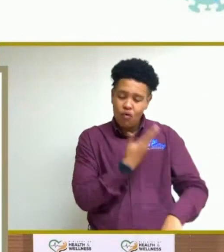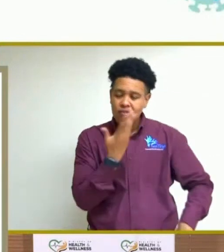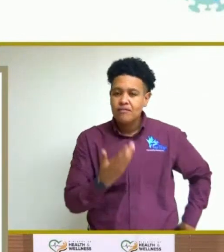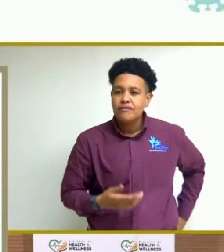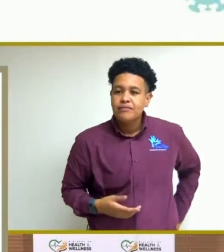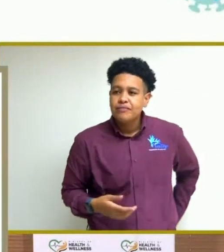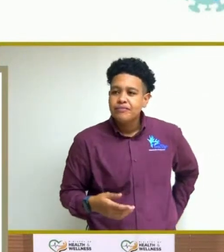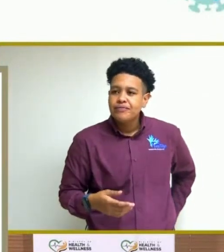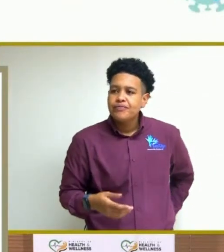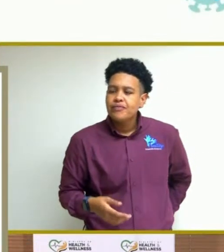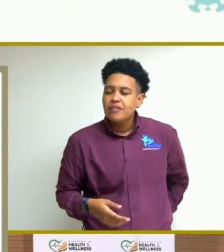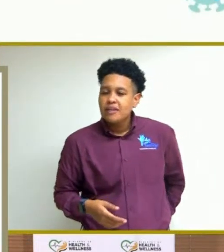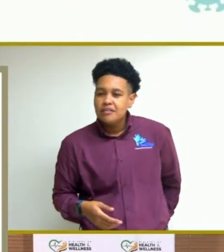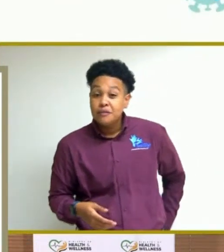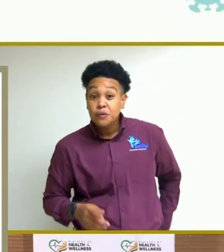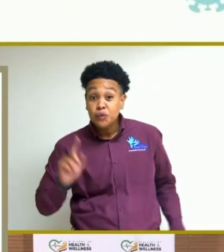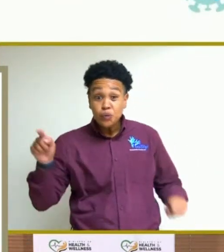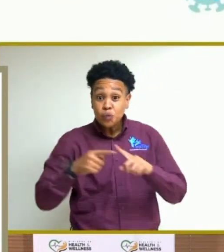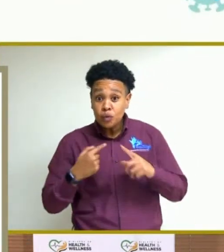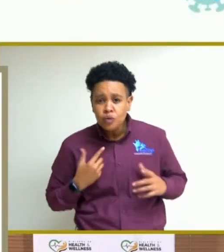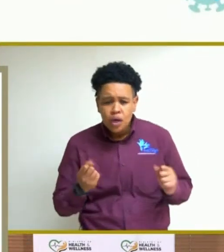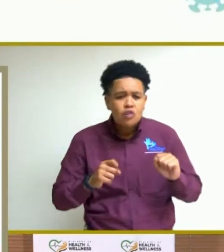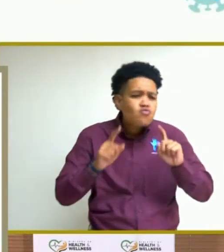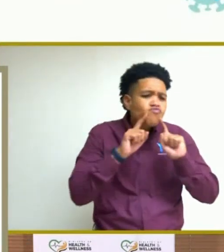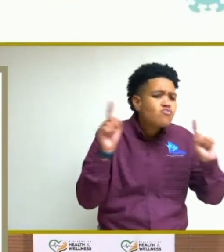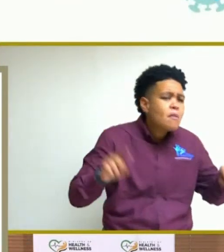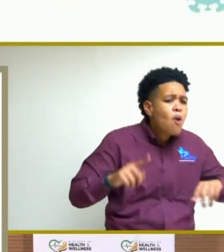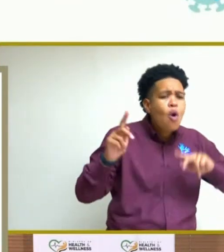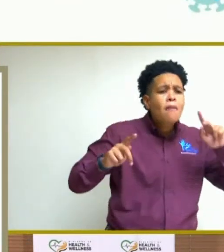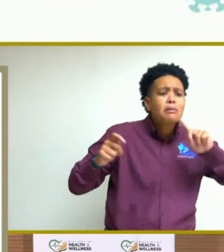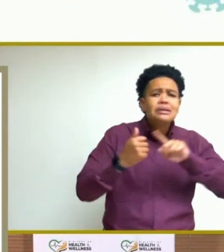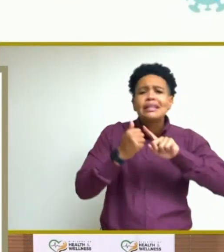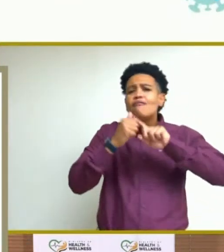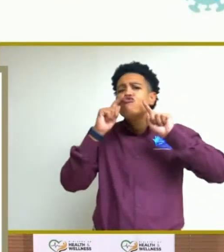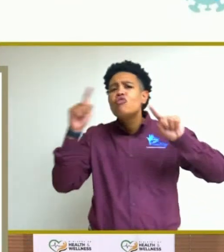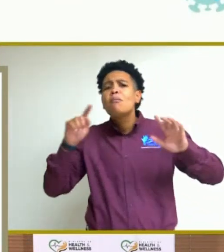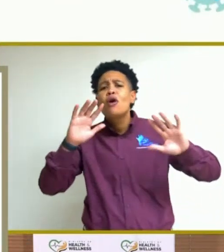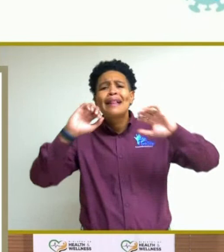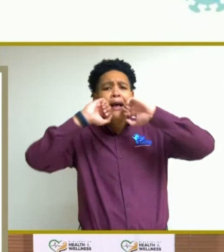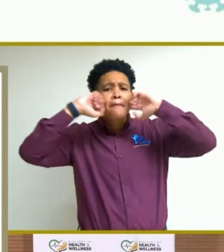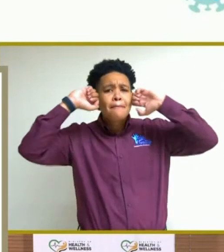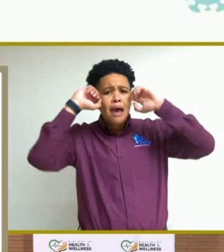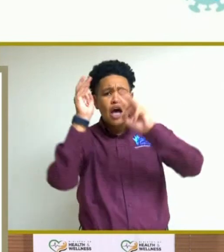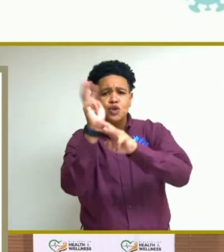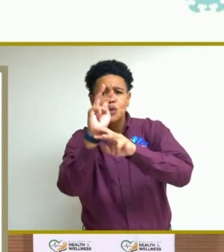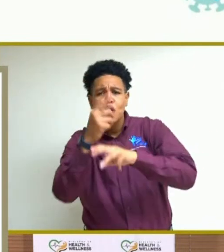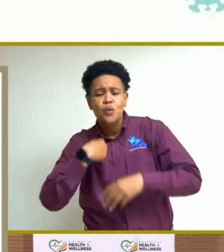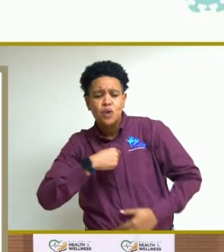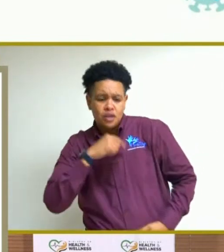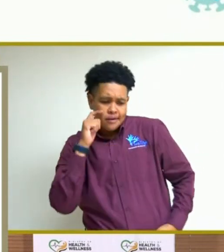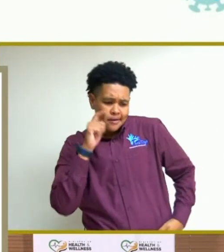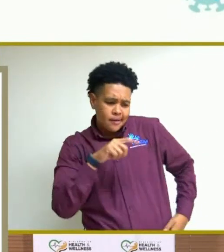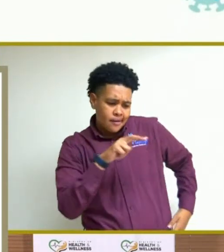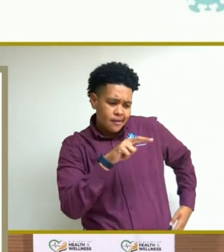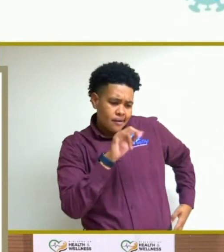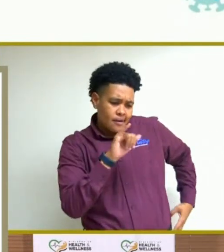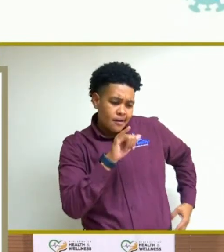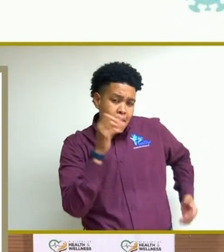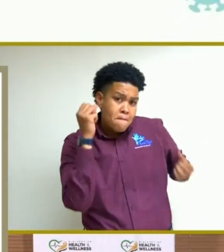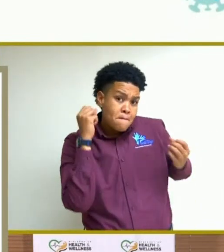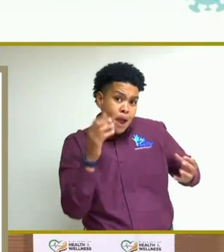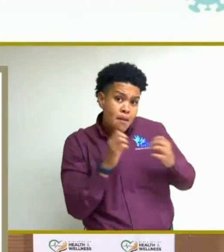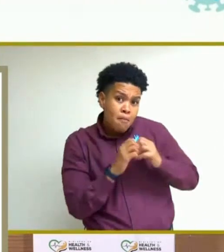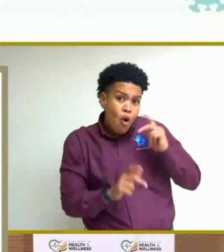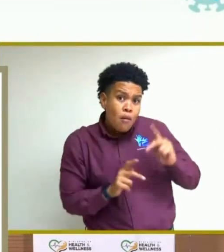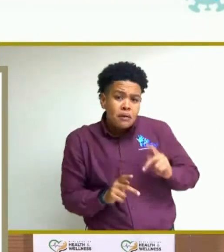we do the reports, when persons report their mask wearing, we will notice that many more